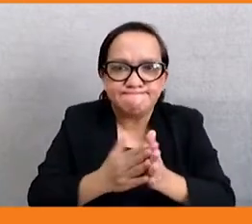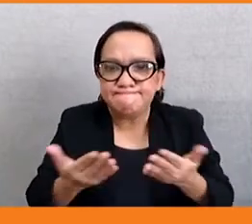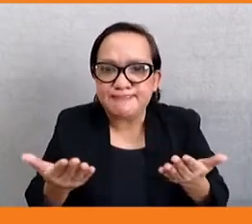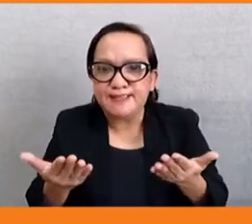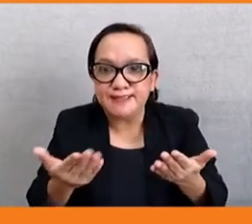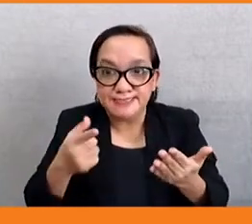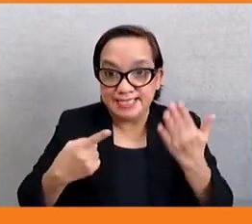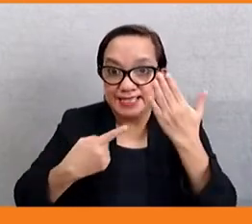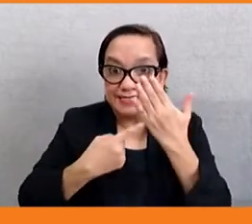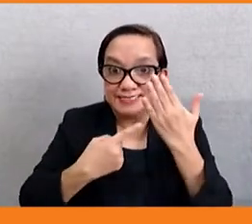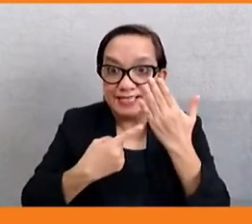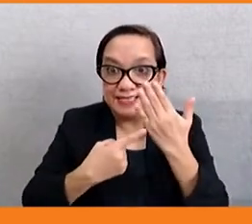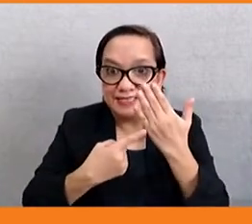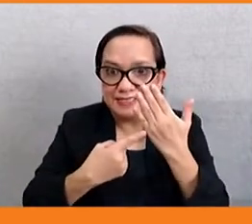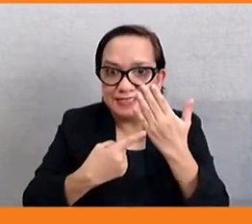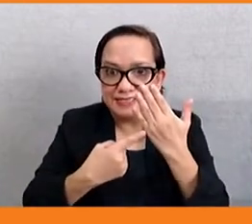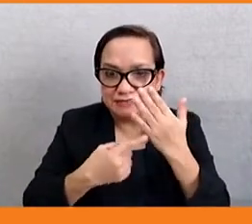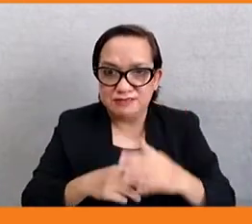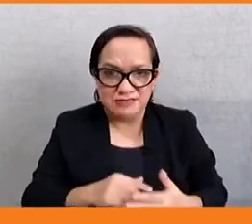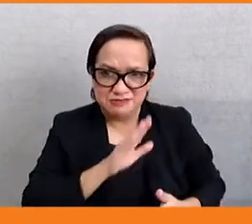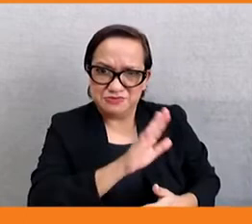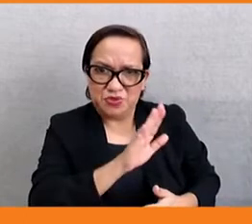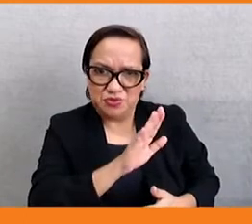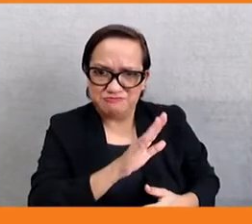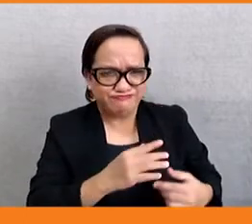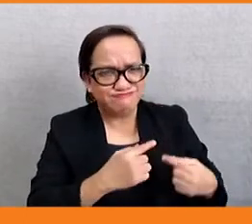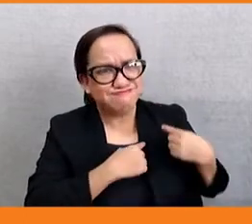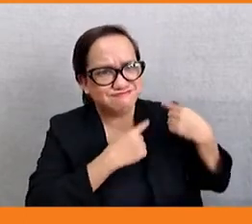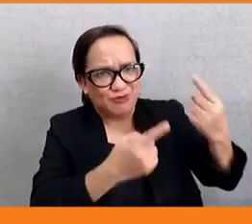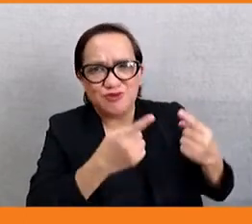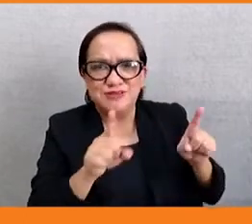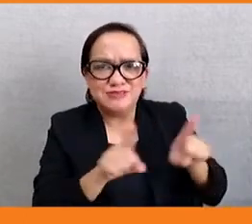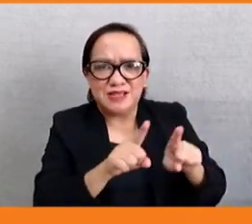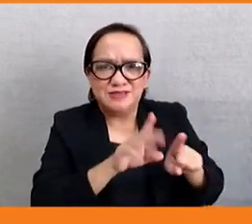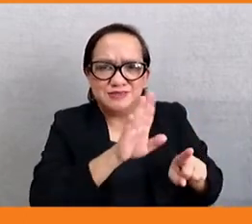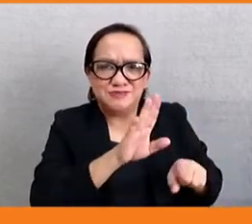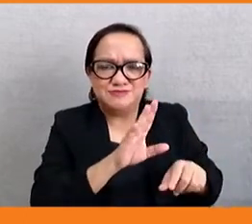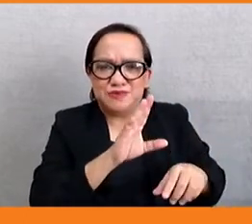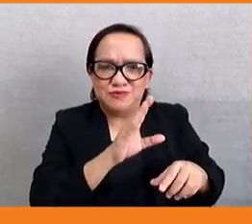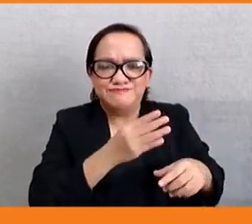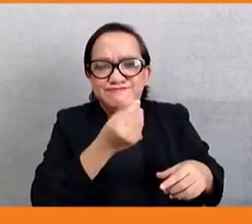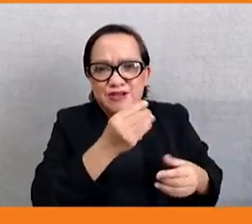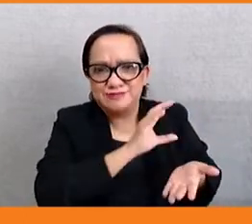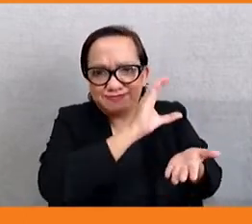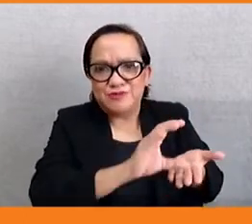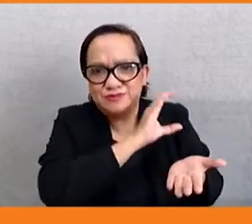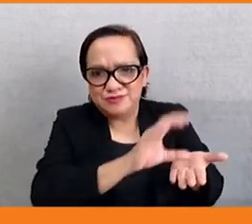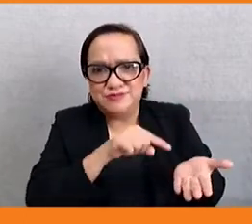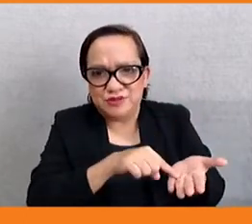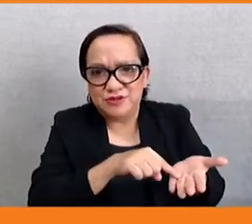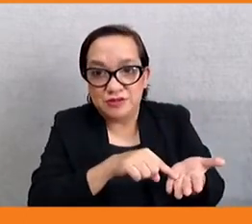infrastructure investments in areas like transport, water, and energy.